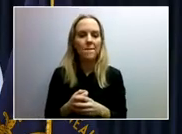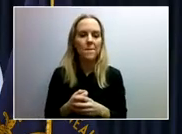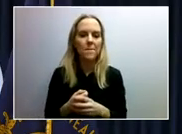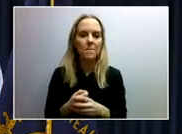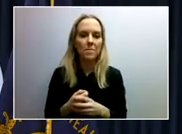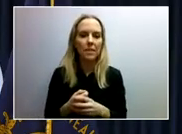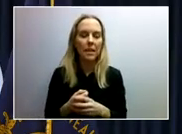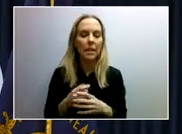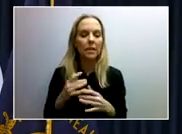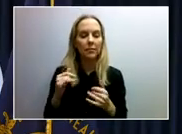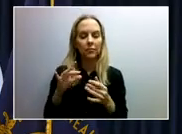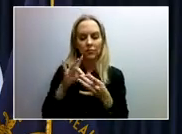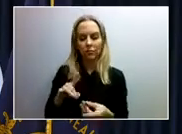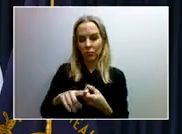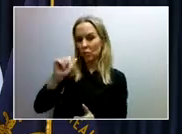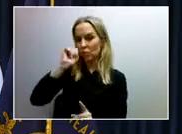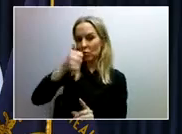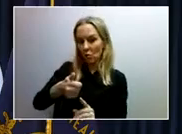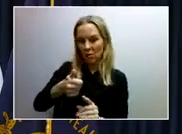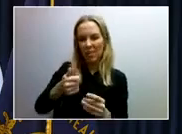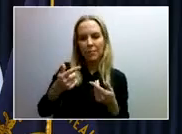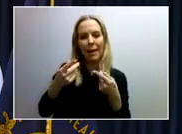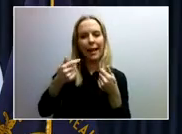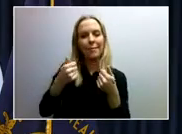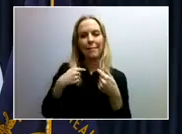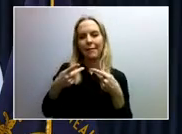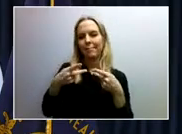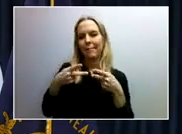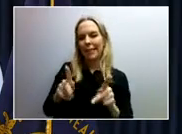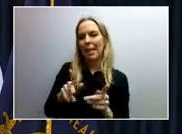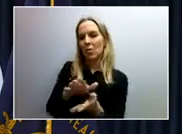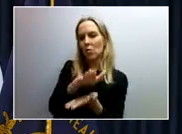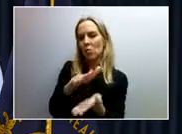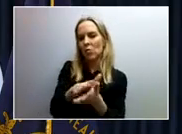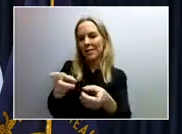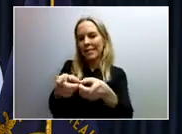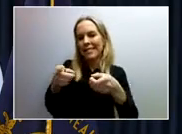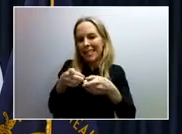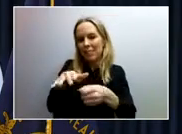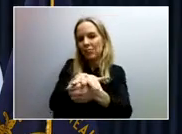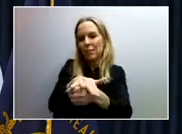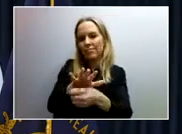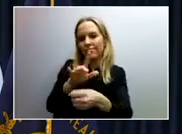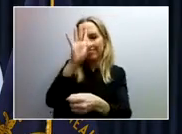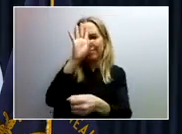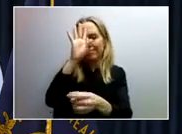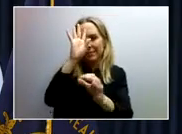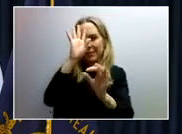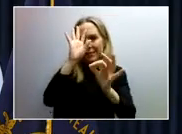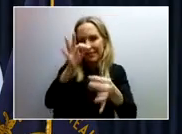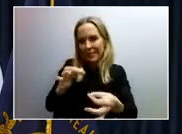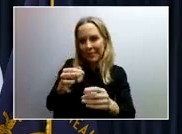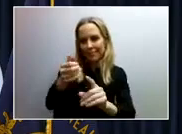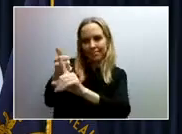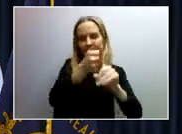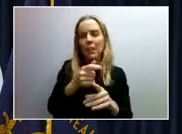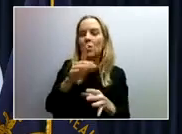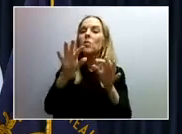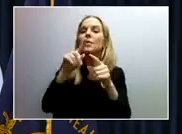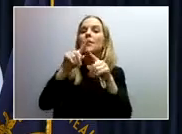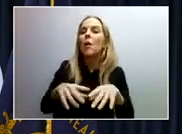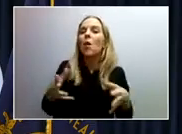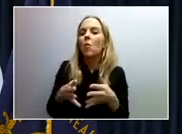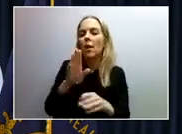About tomorrow, I'm going to let each school district look at that. I think so much of it has to do with the bus routes. There's also